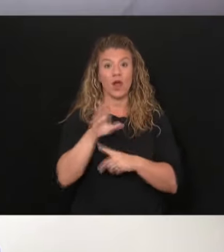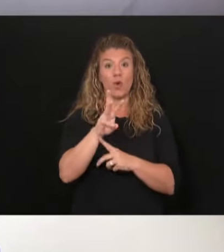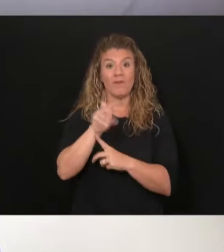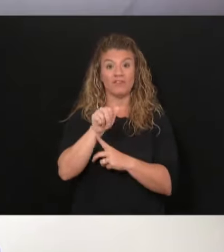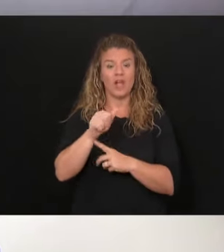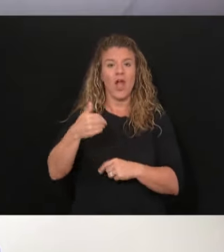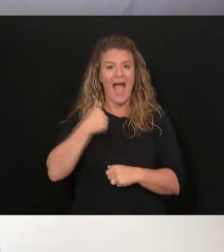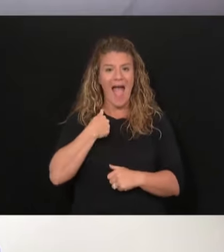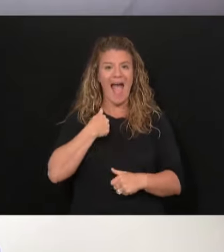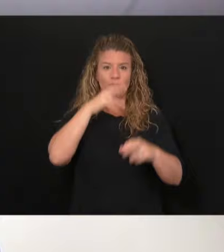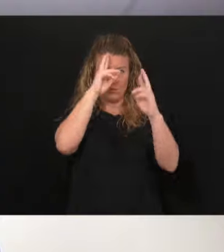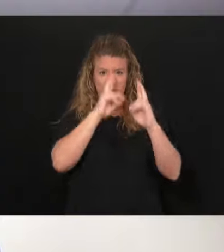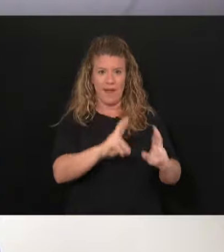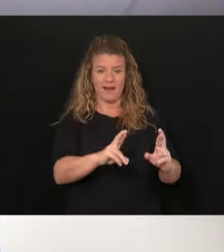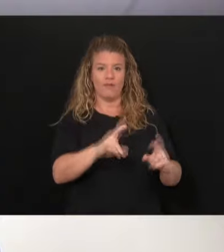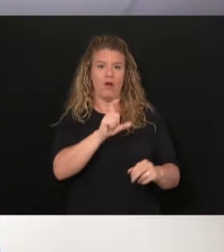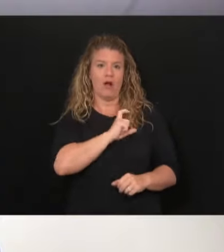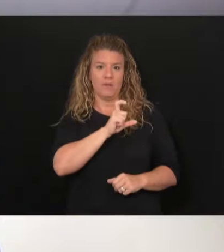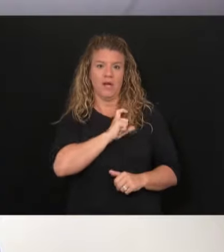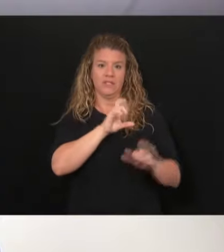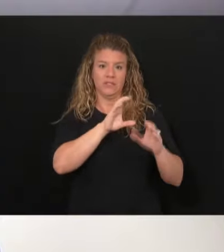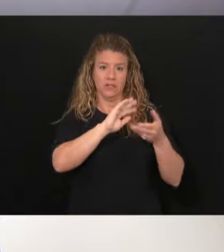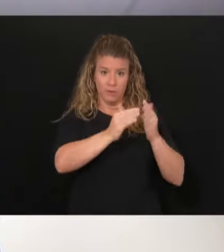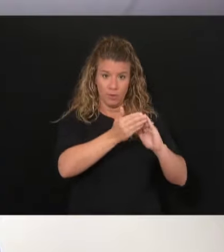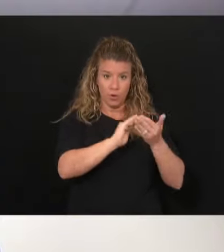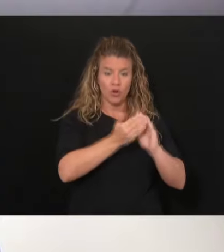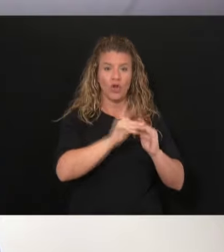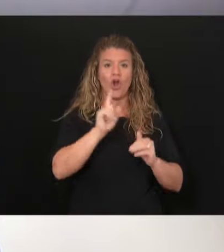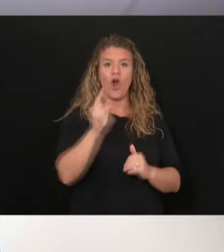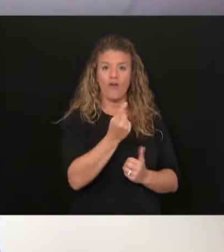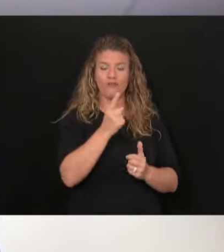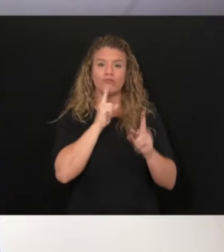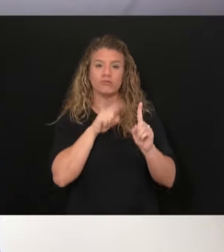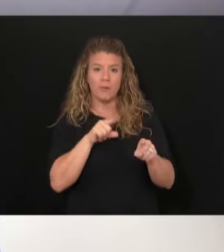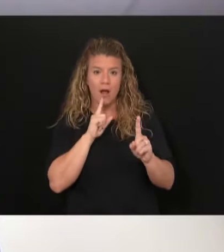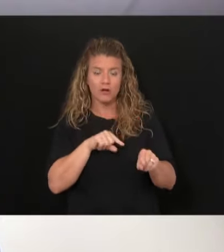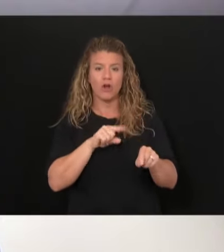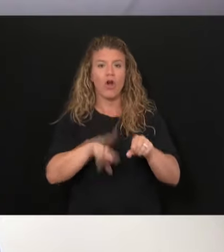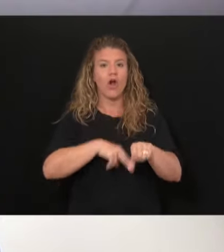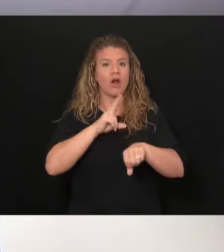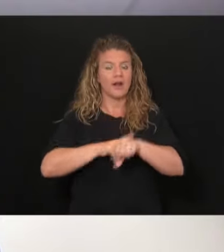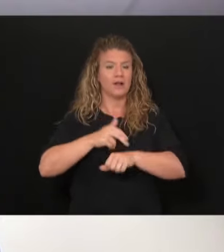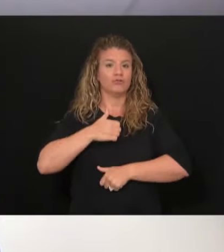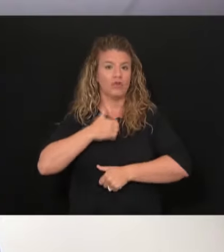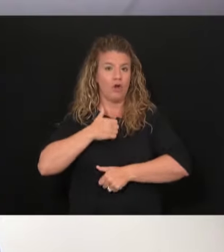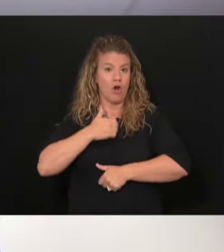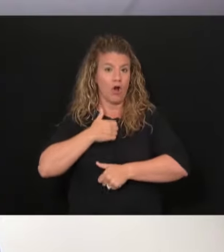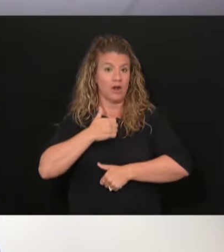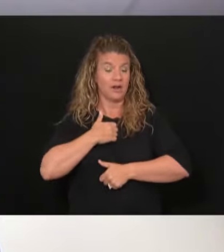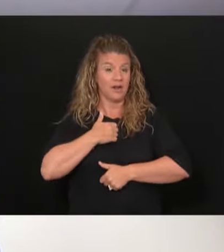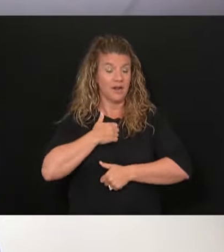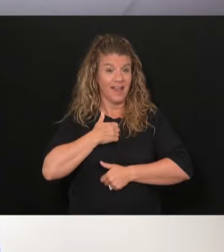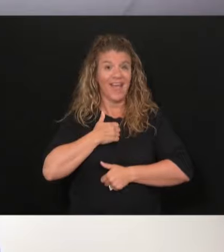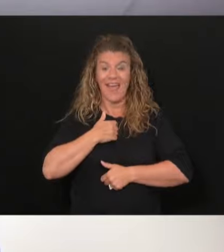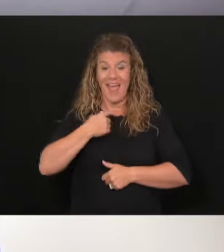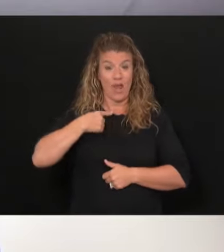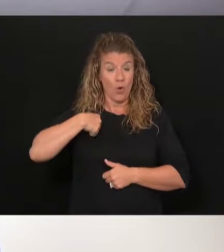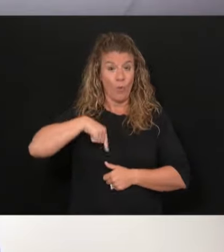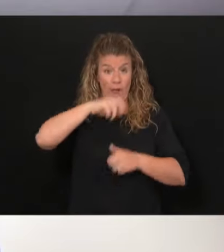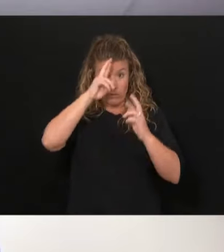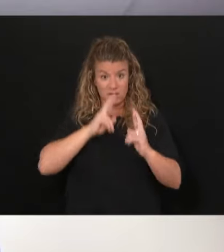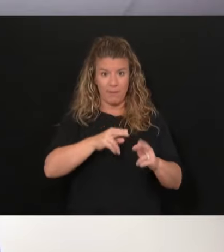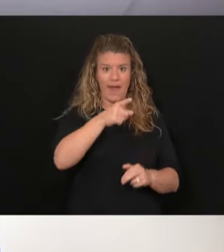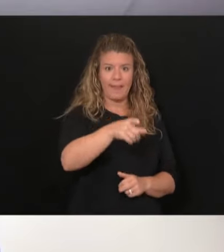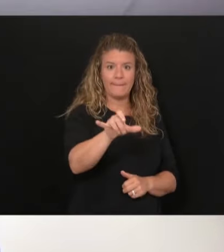for our law enforcement community, our first responders, our National Guard, just as we have the same level of respect for